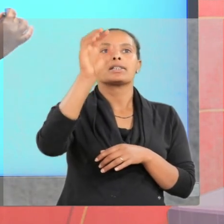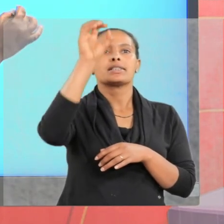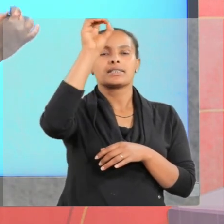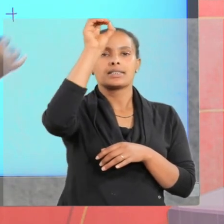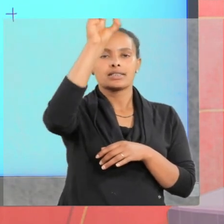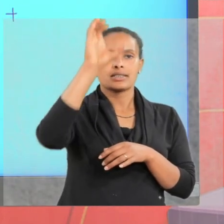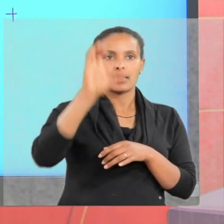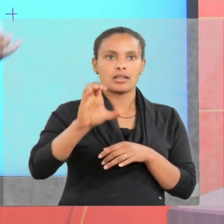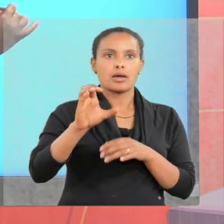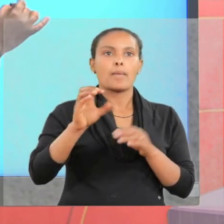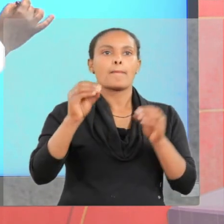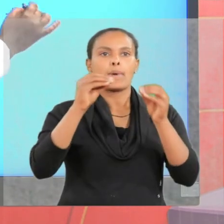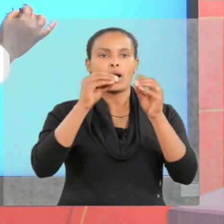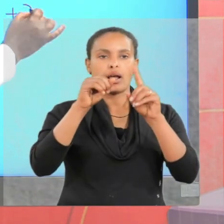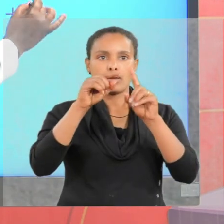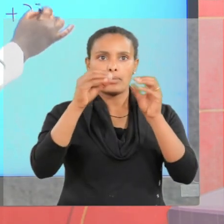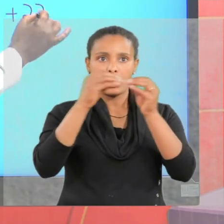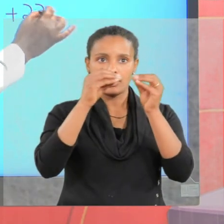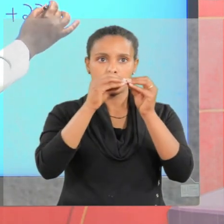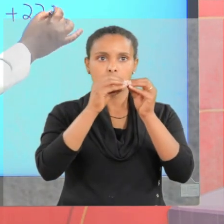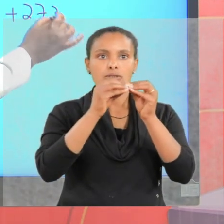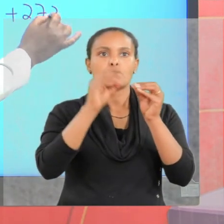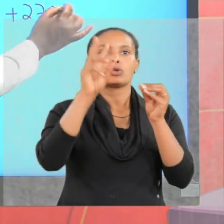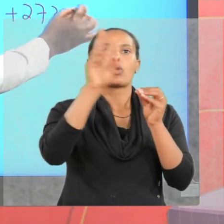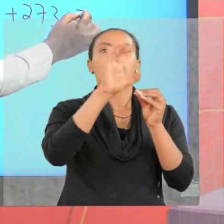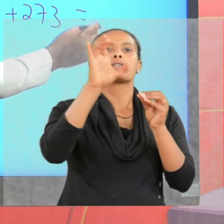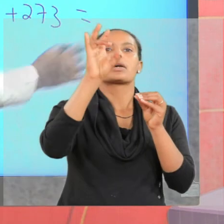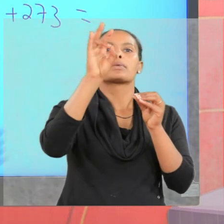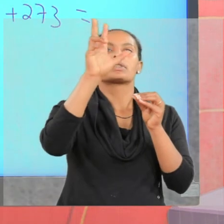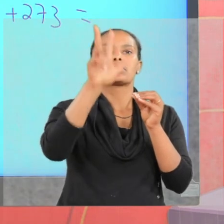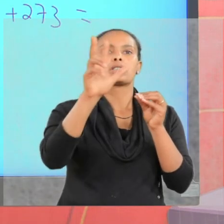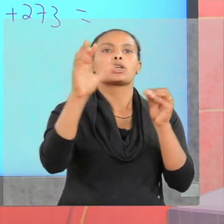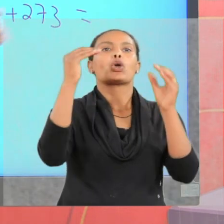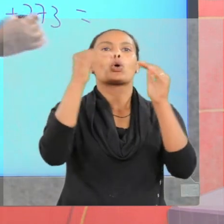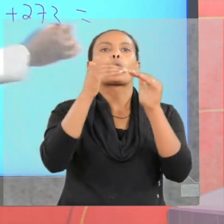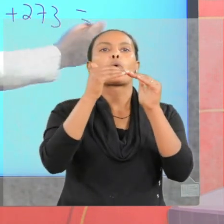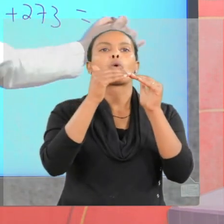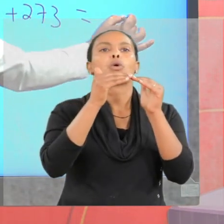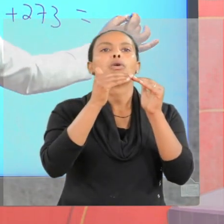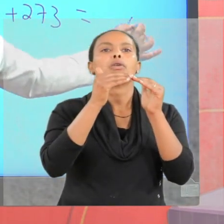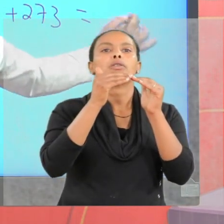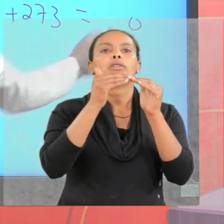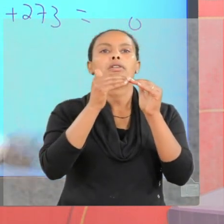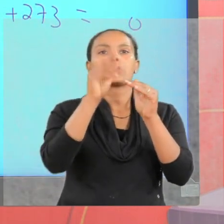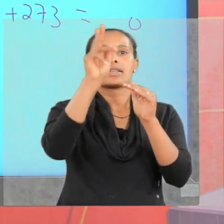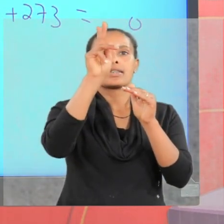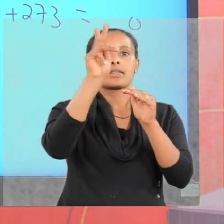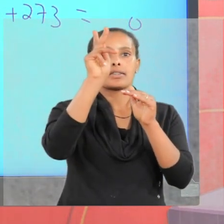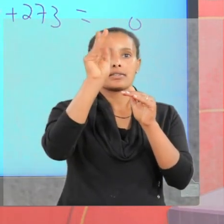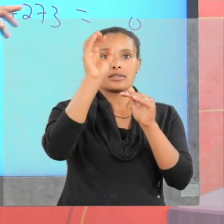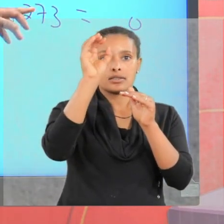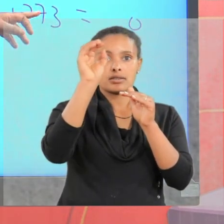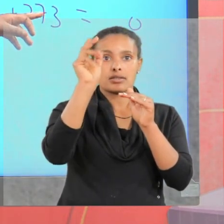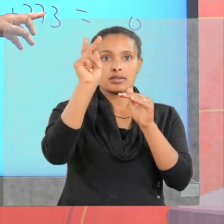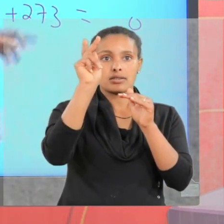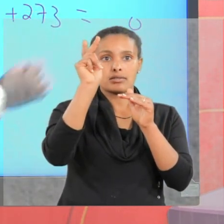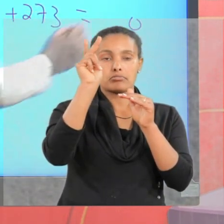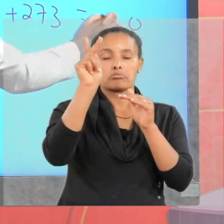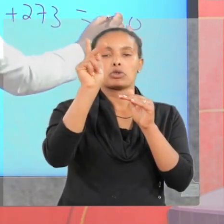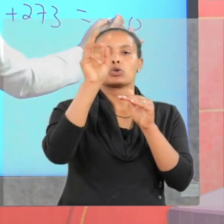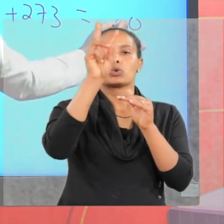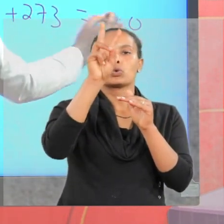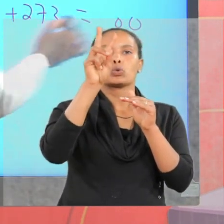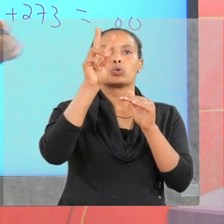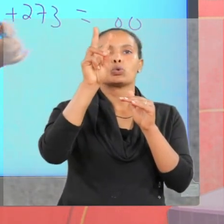327 plus in Kelvin 273 equal 7 10 27